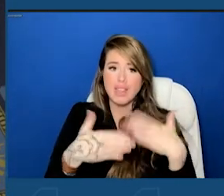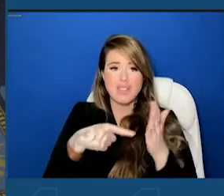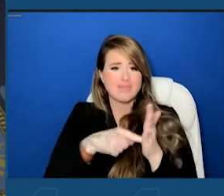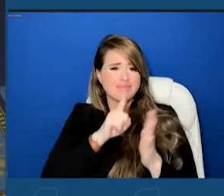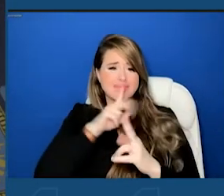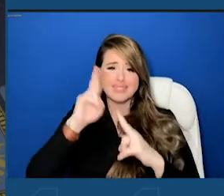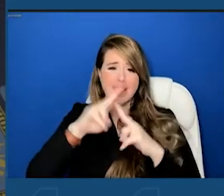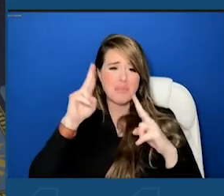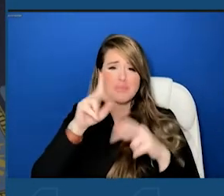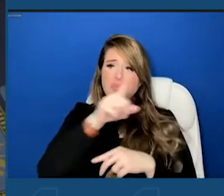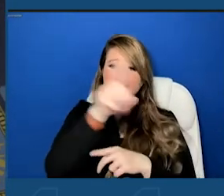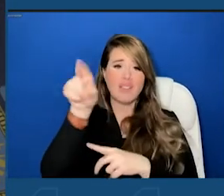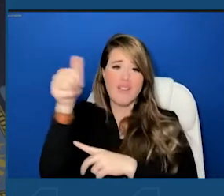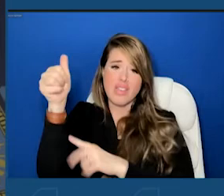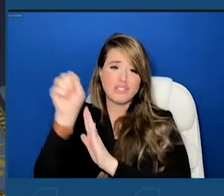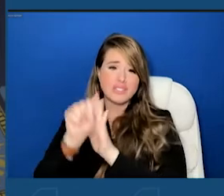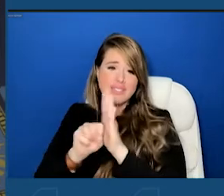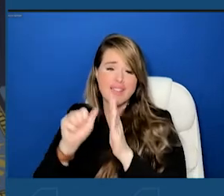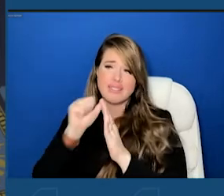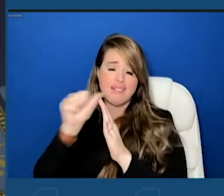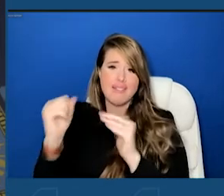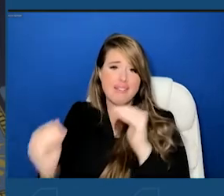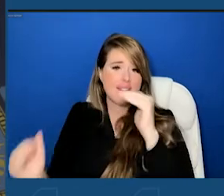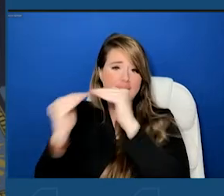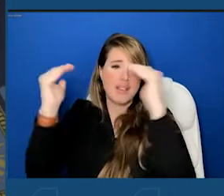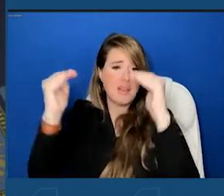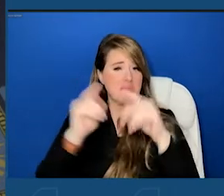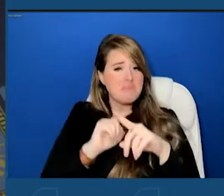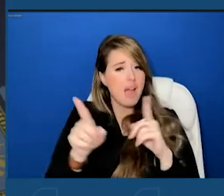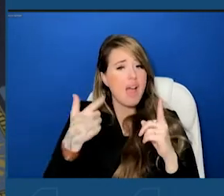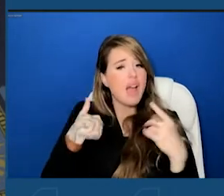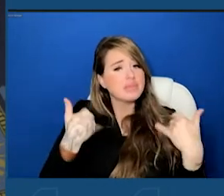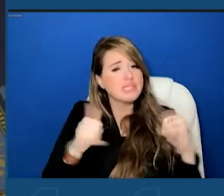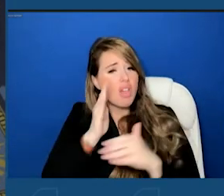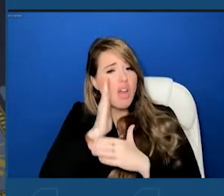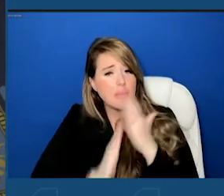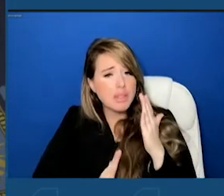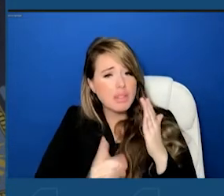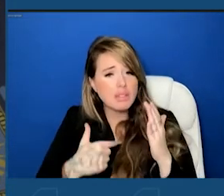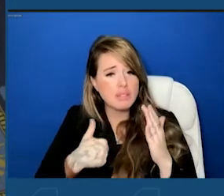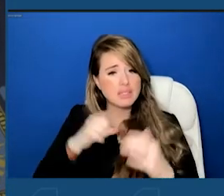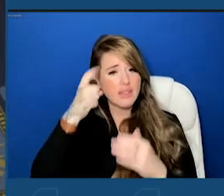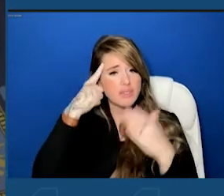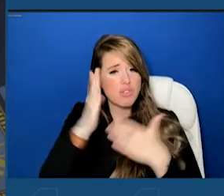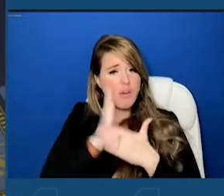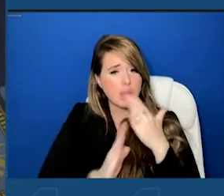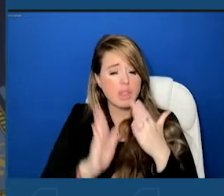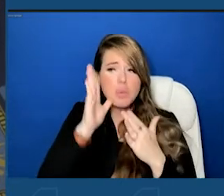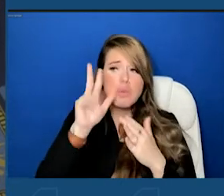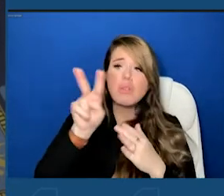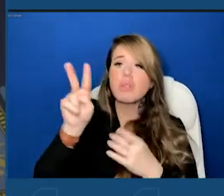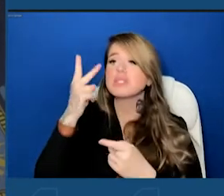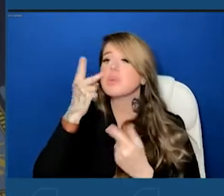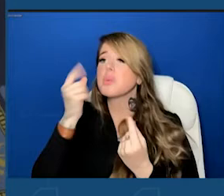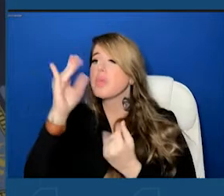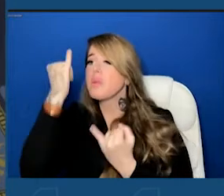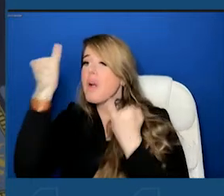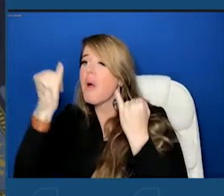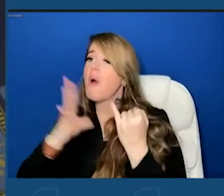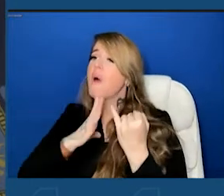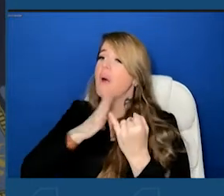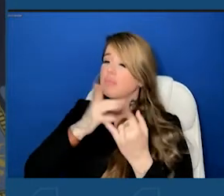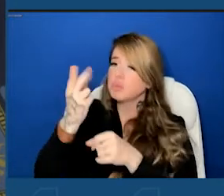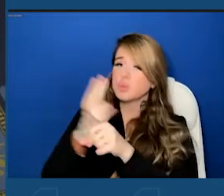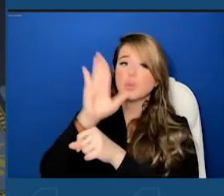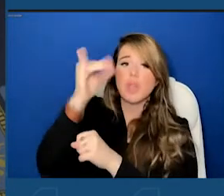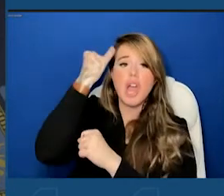doing what we're doing here. But I'm always going to be humble enough as a governor to say that someone else might have an idea that we need to also